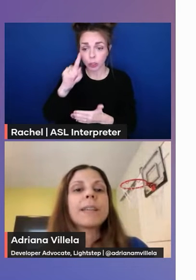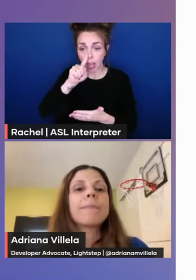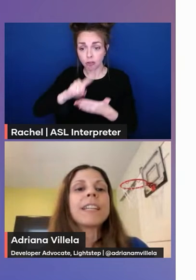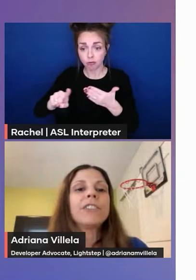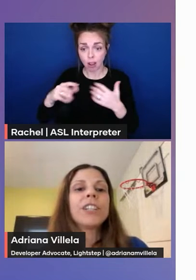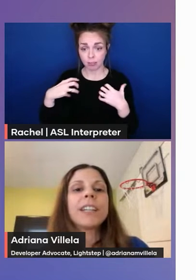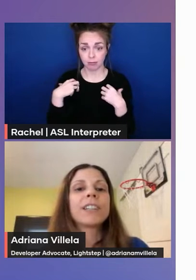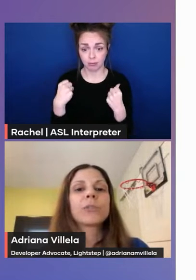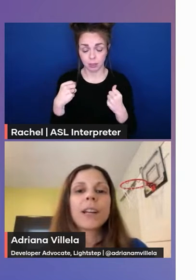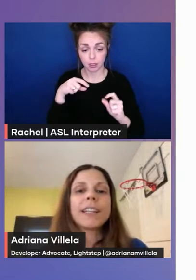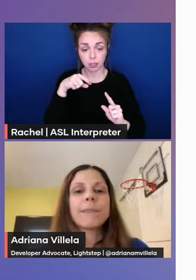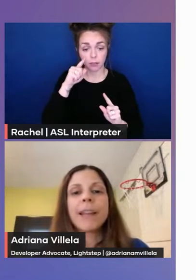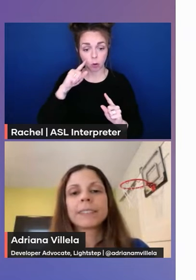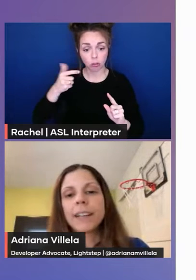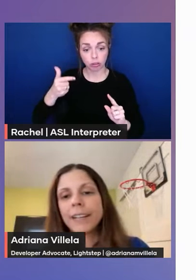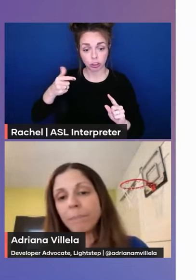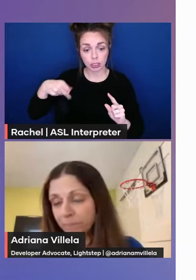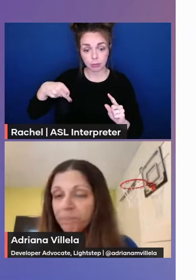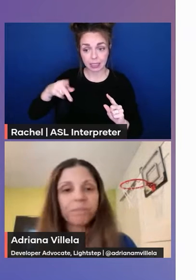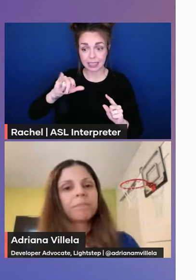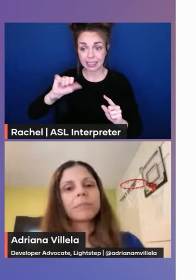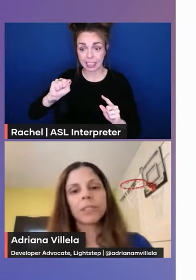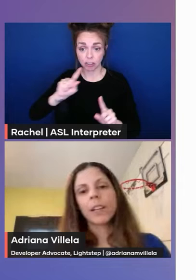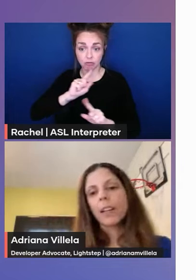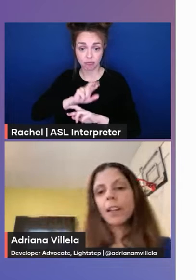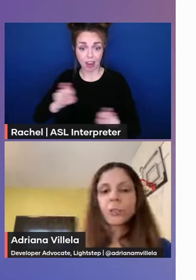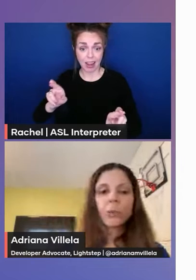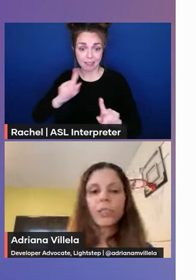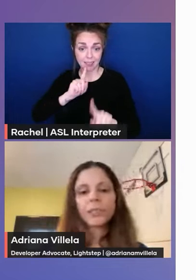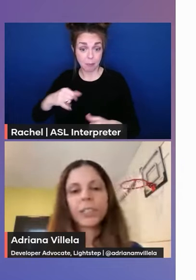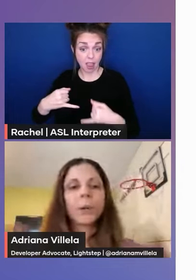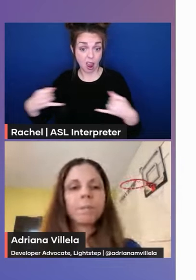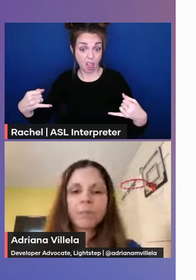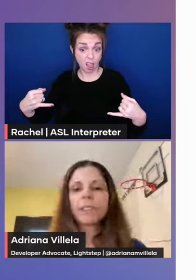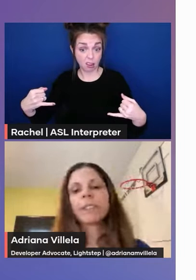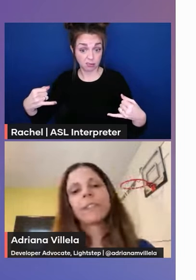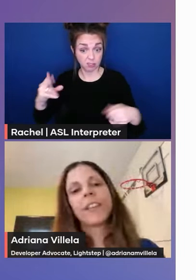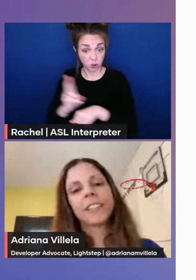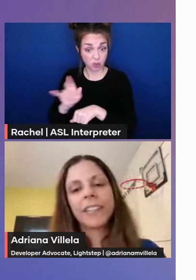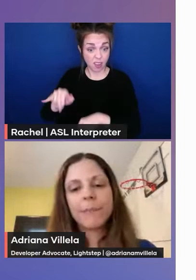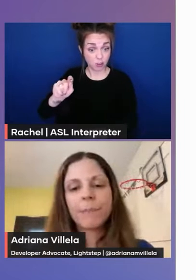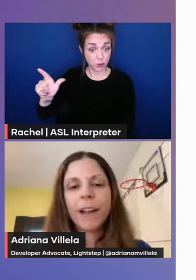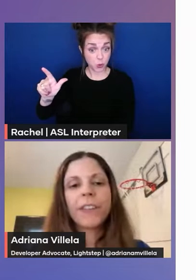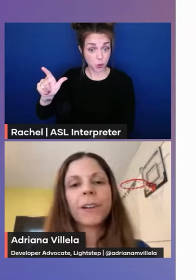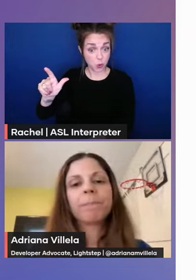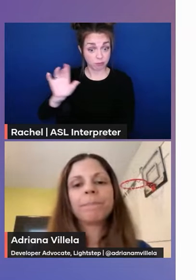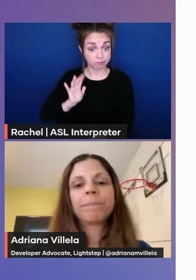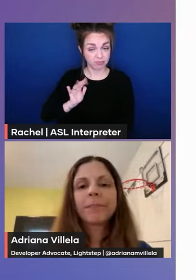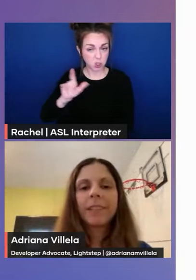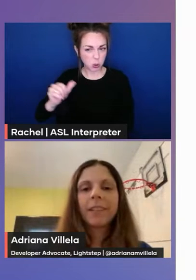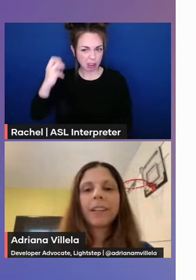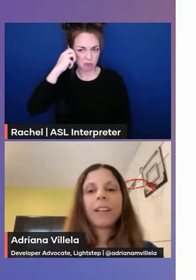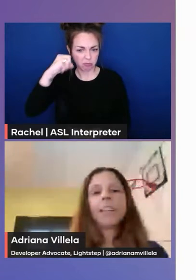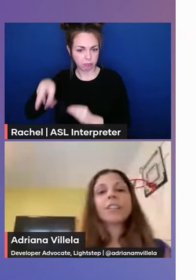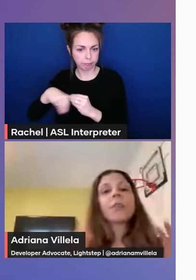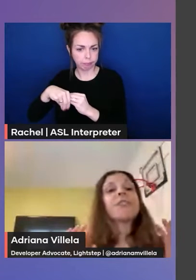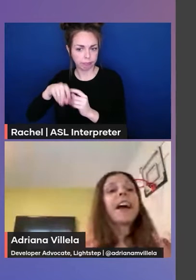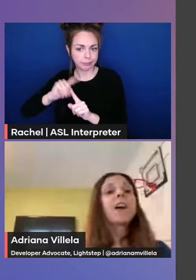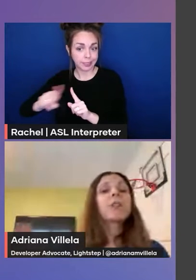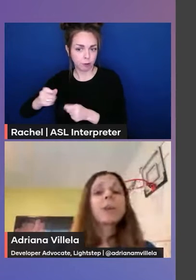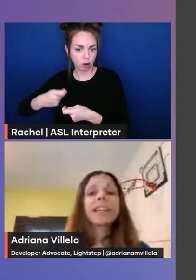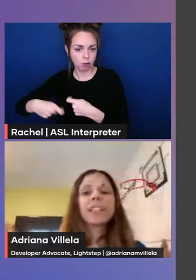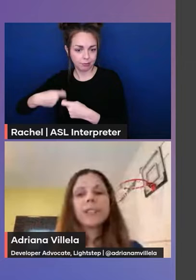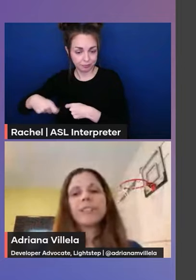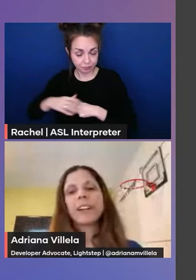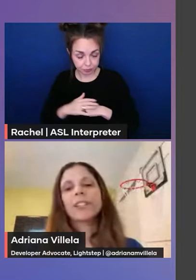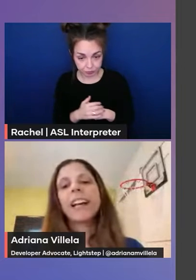runs the PG is ready command line tool. So things to keep in mind there. So